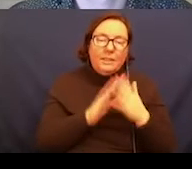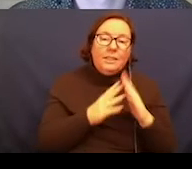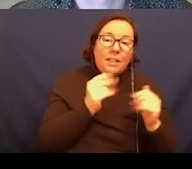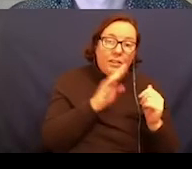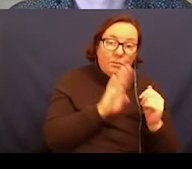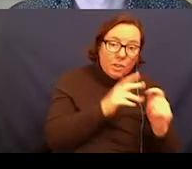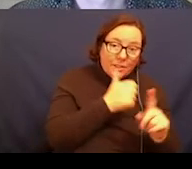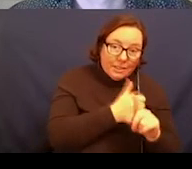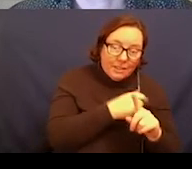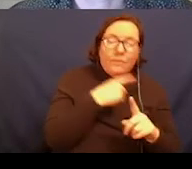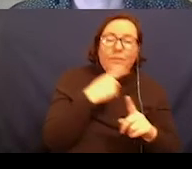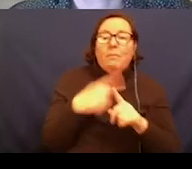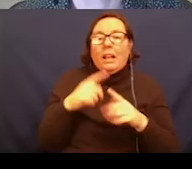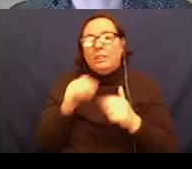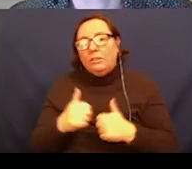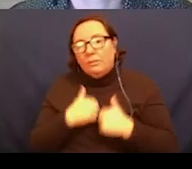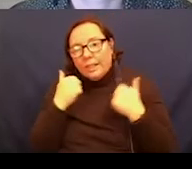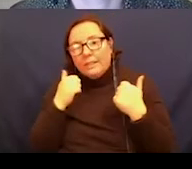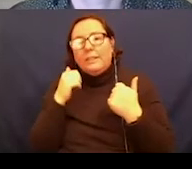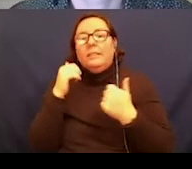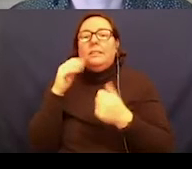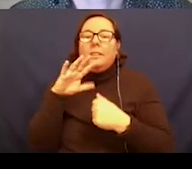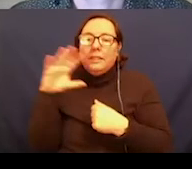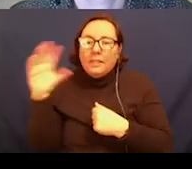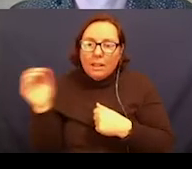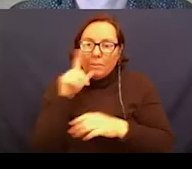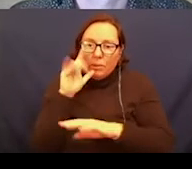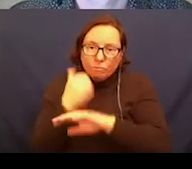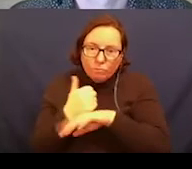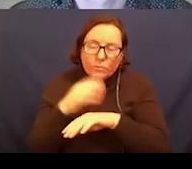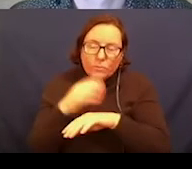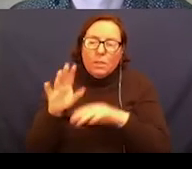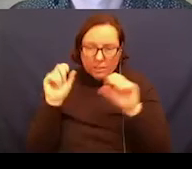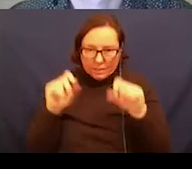Boston, are better able to control our energy future.